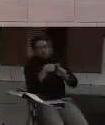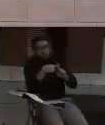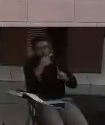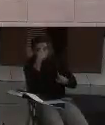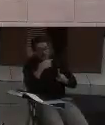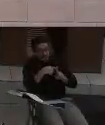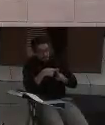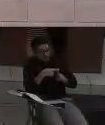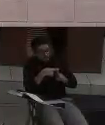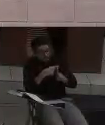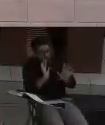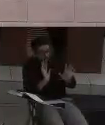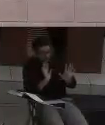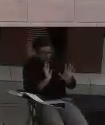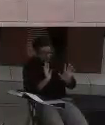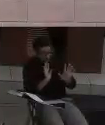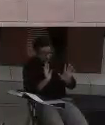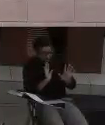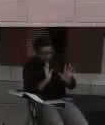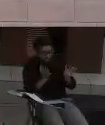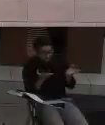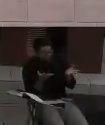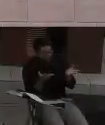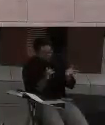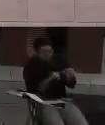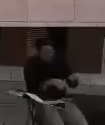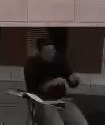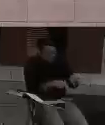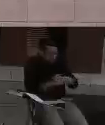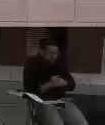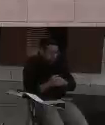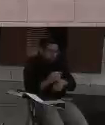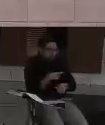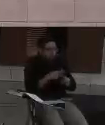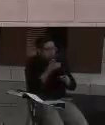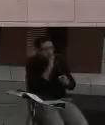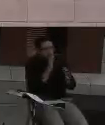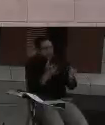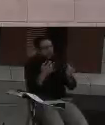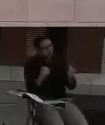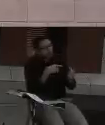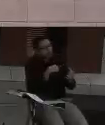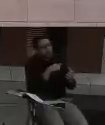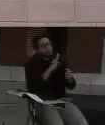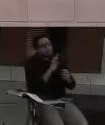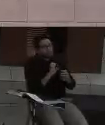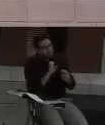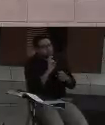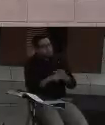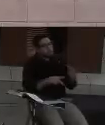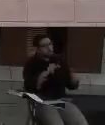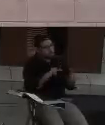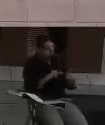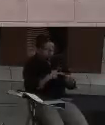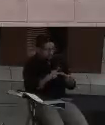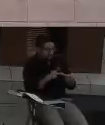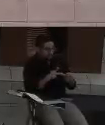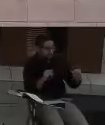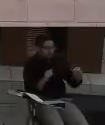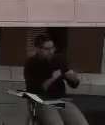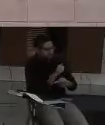And yet the call is clear and the call is deep. And we are called to practice and to do what Jesus